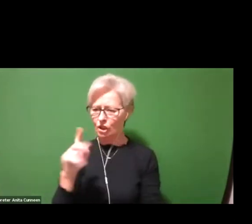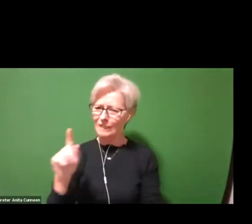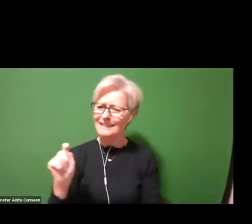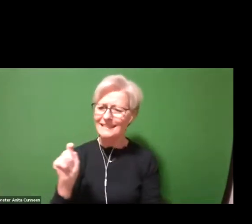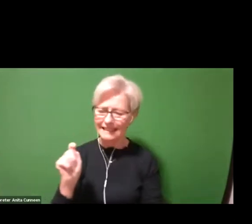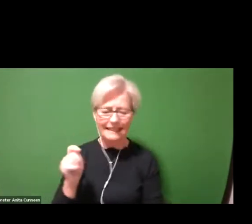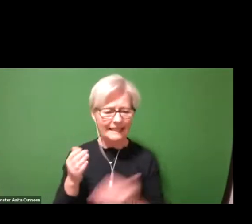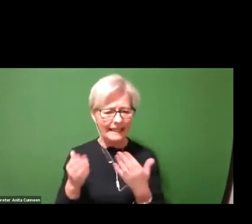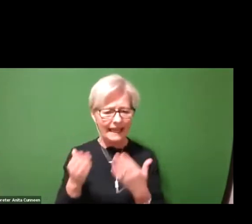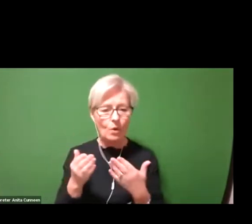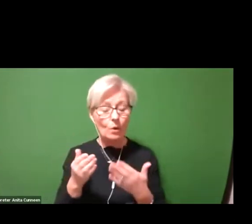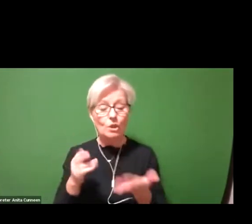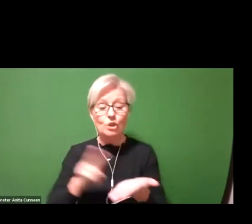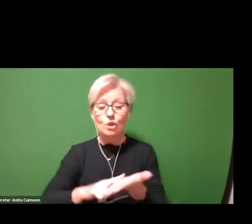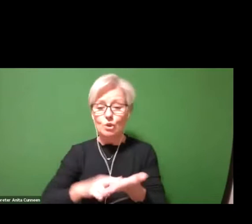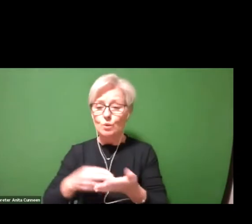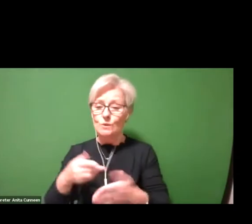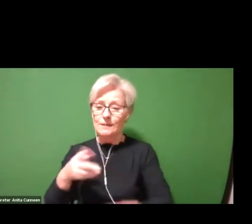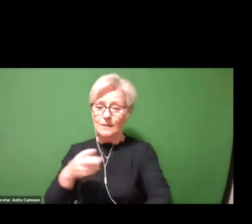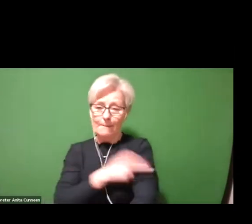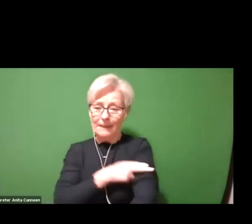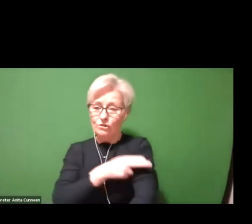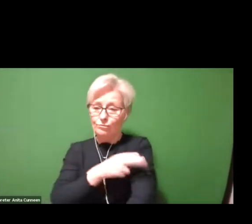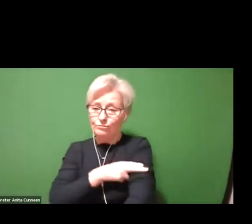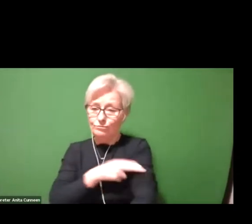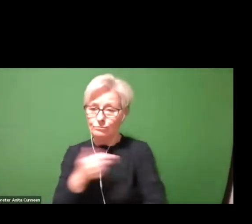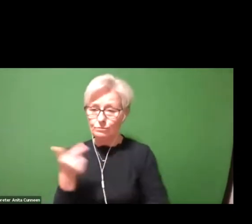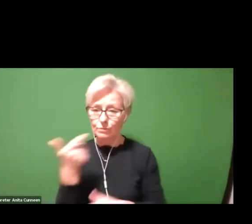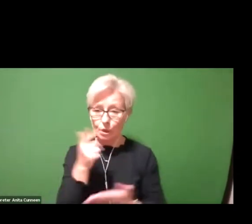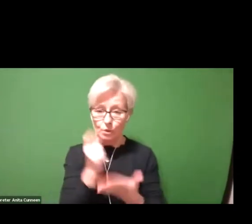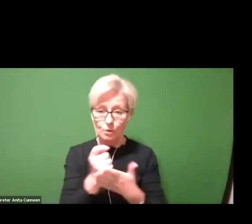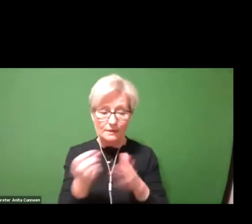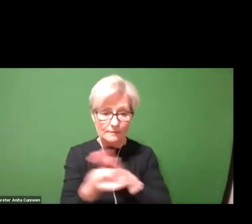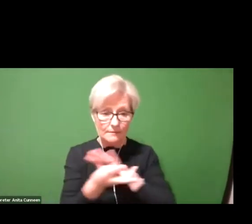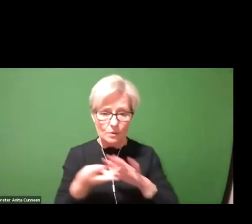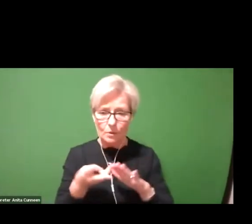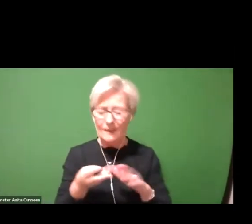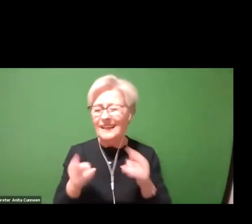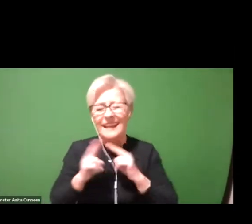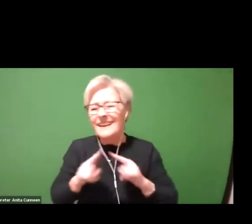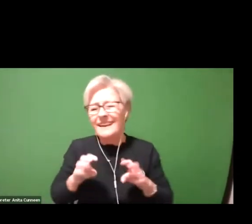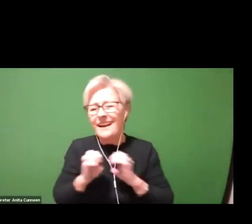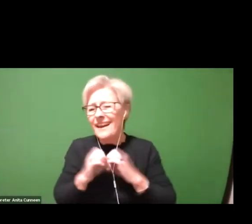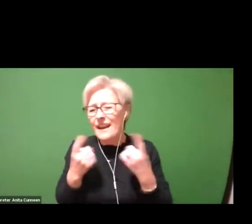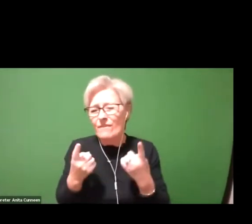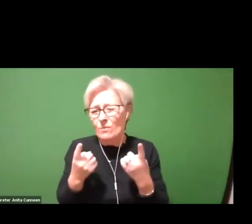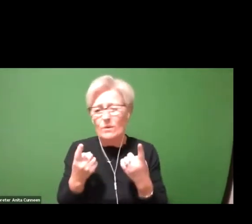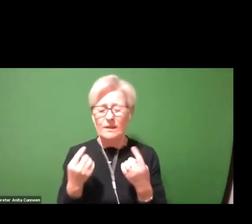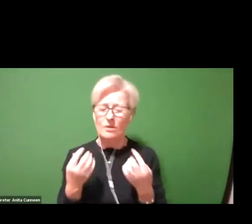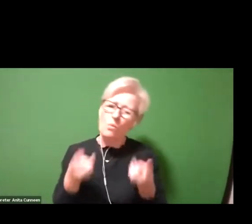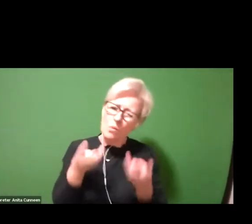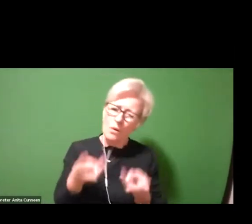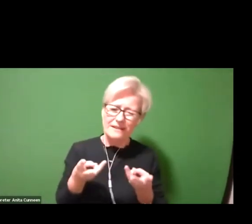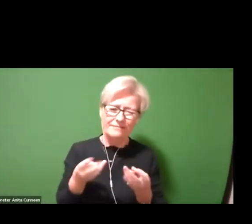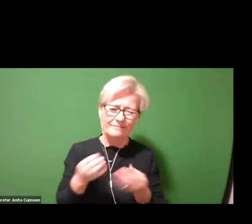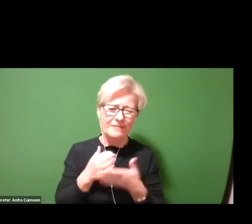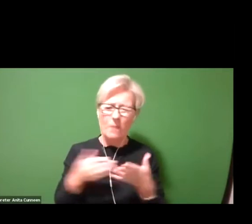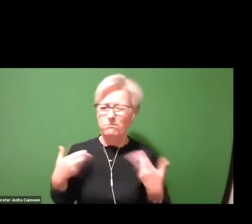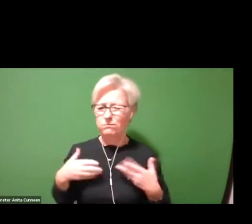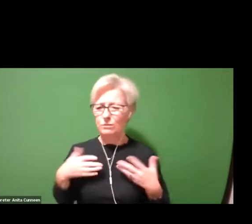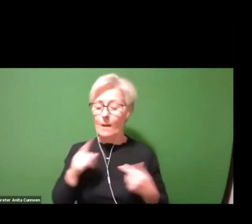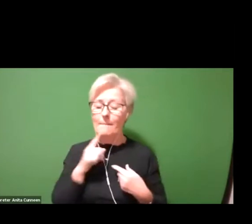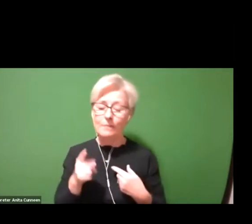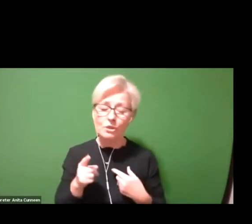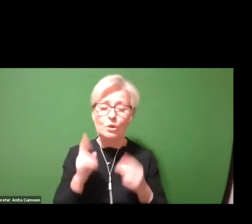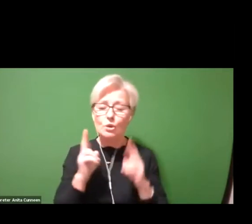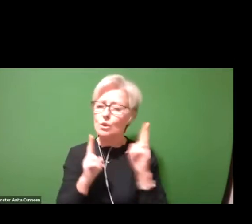when used through the skin in a twice-weekly patch or gel. Whilst not everybody wants to take HRT, I think women should be aware of the long-term benefits of it so